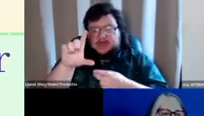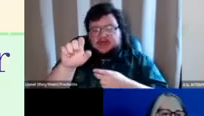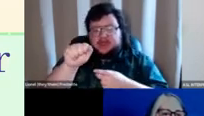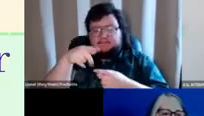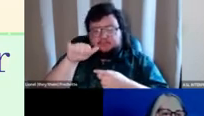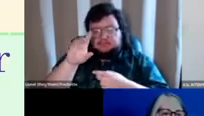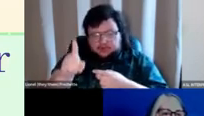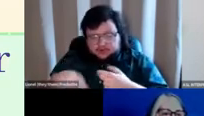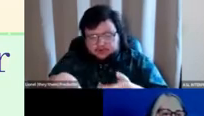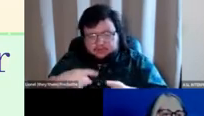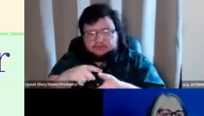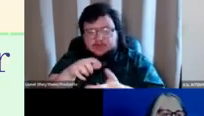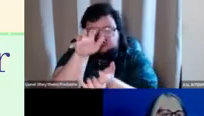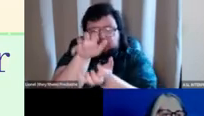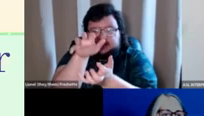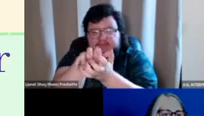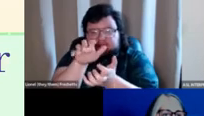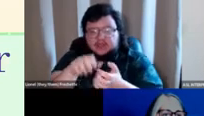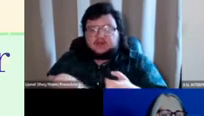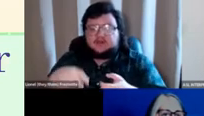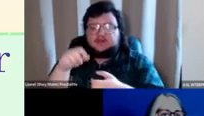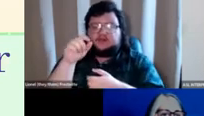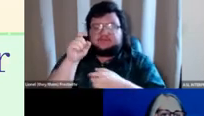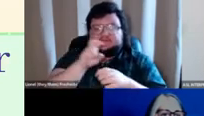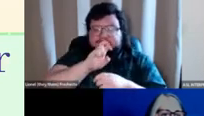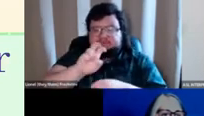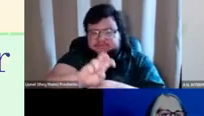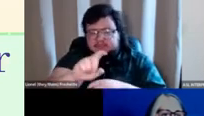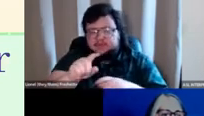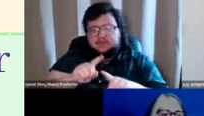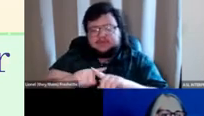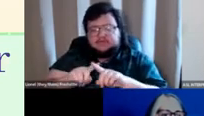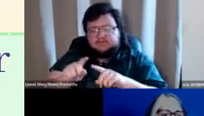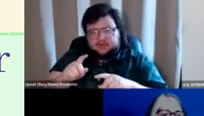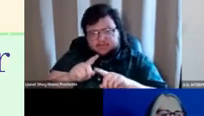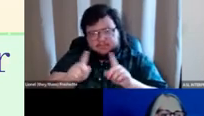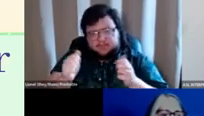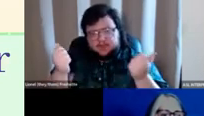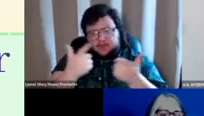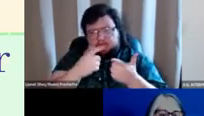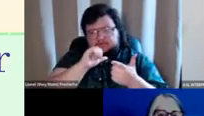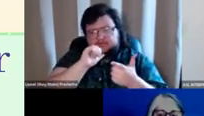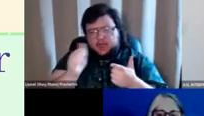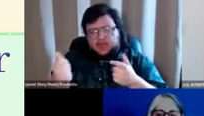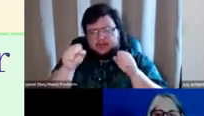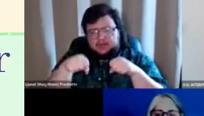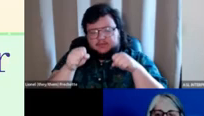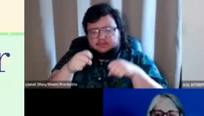bird versus a leopard versus the alligator, snake, all these